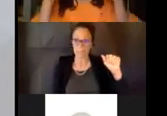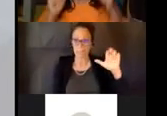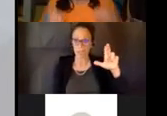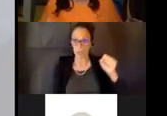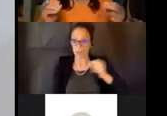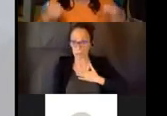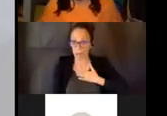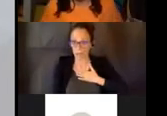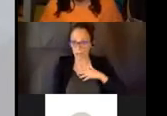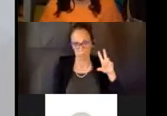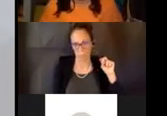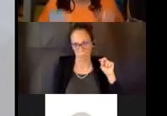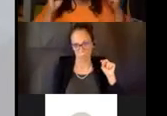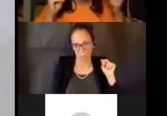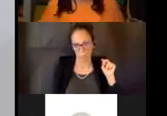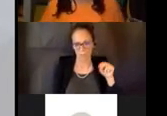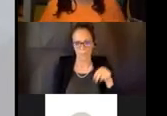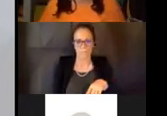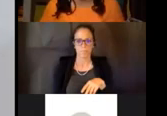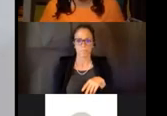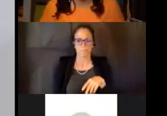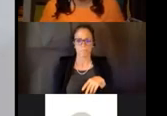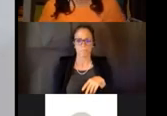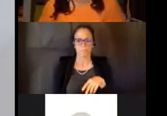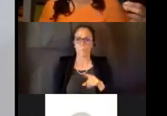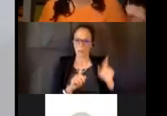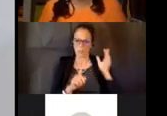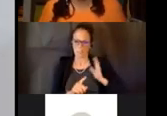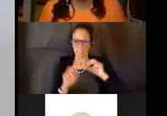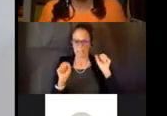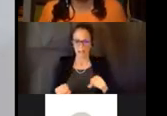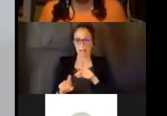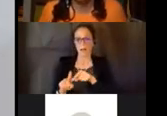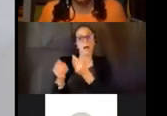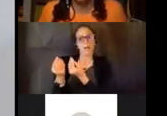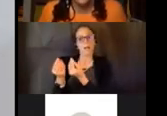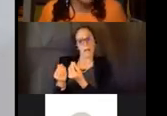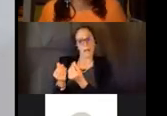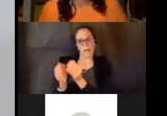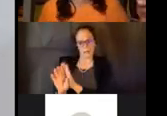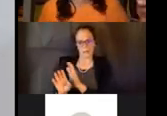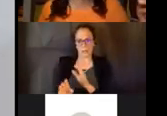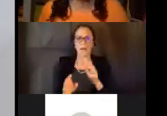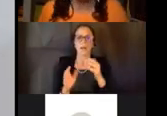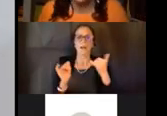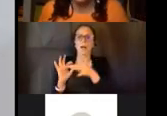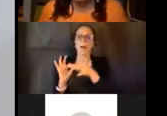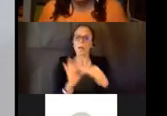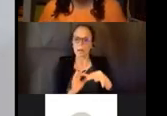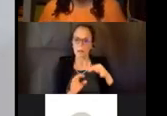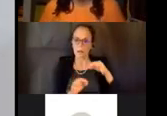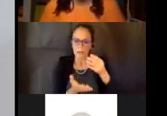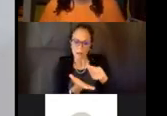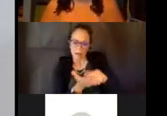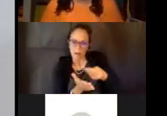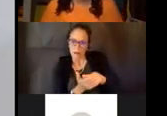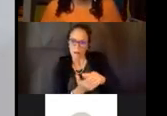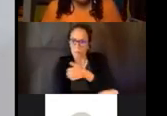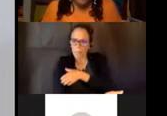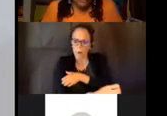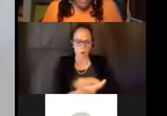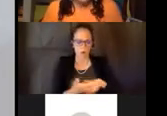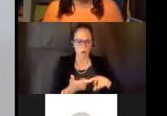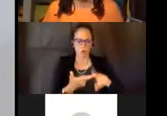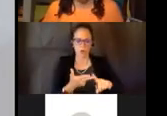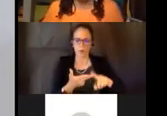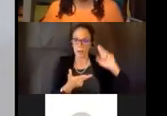And the other thing that I always say about it is not simply about land. It is about economic and political power. It is about legacy. And it is